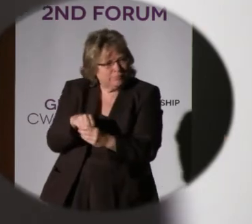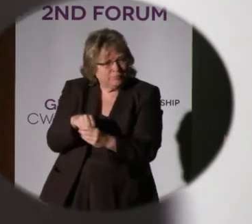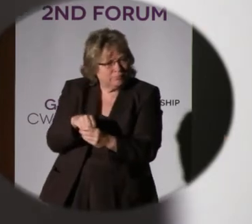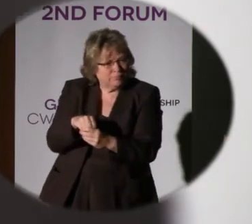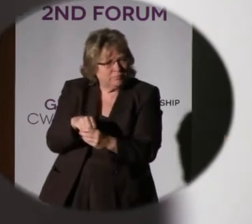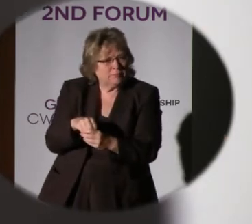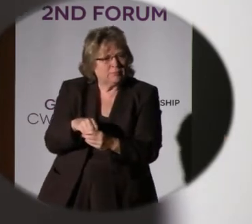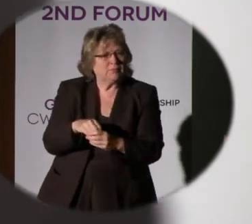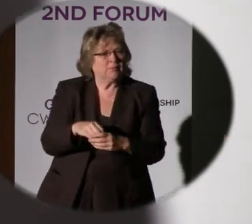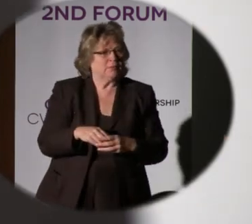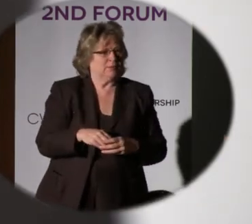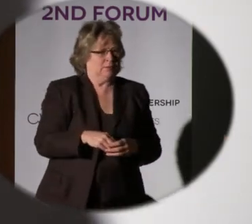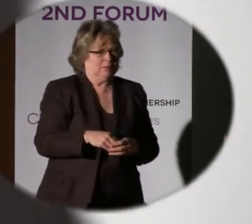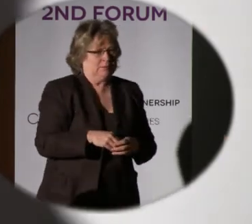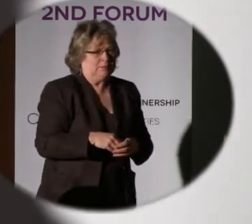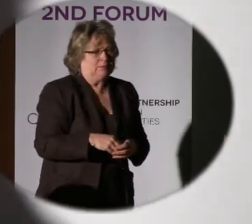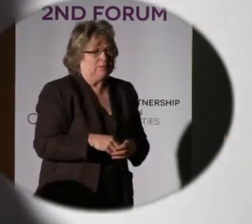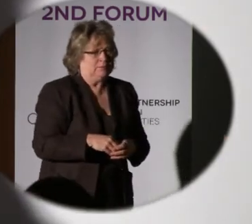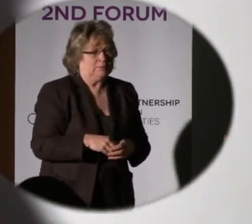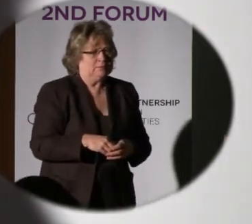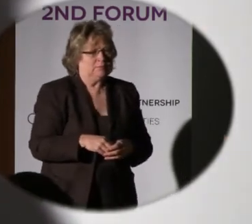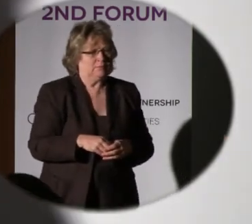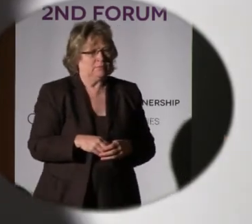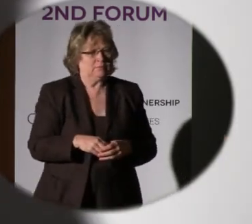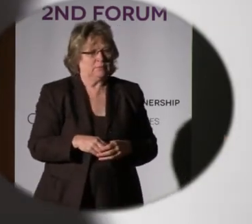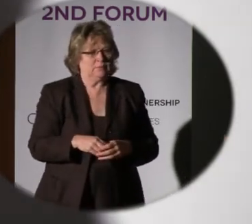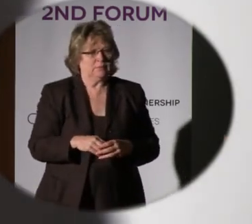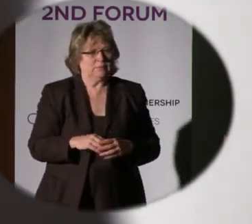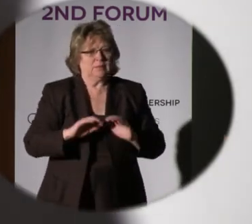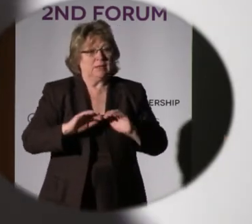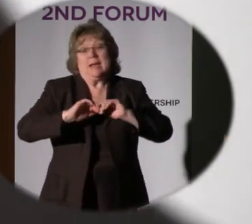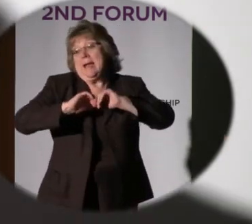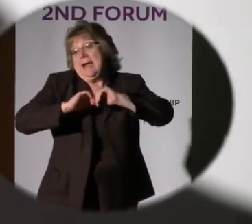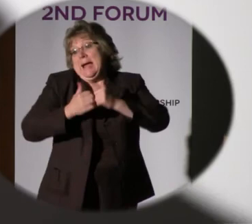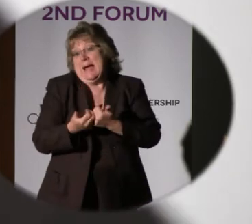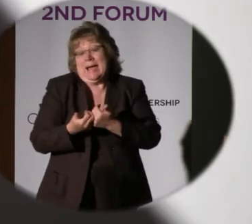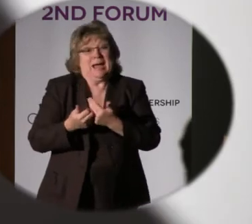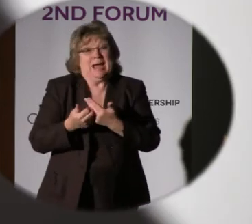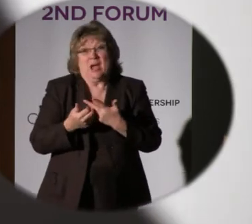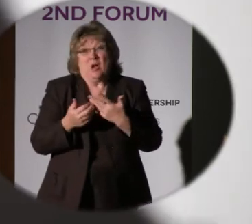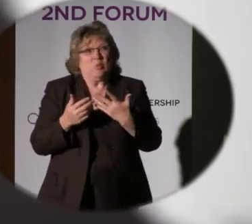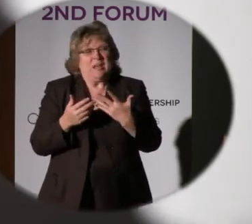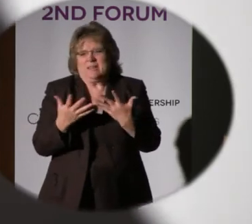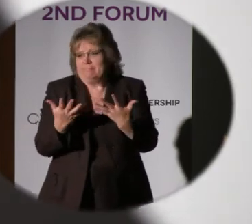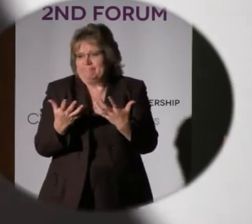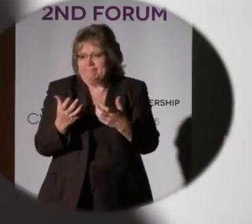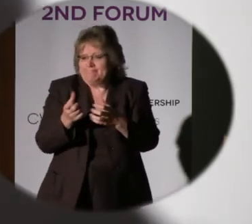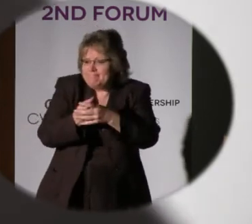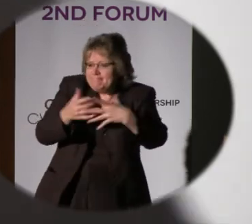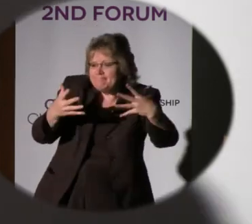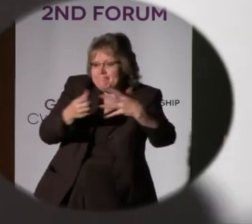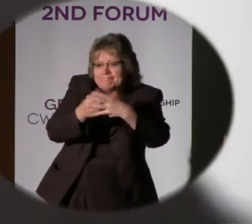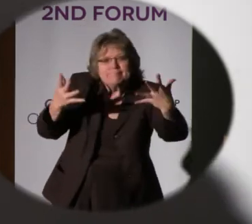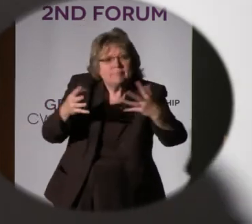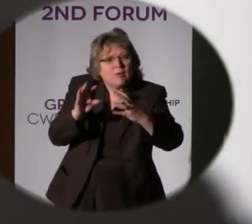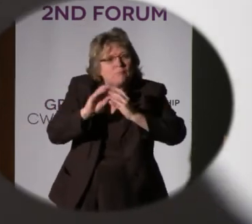protection care. Since the national program on child protection was adopted,